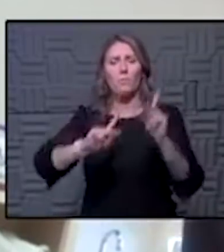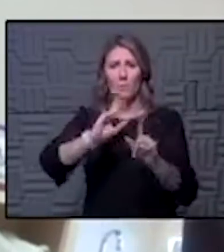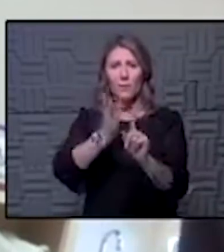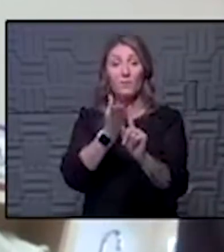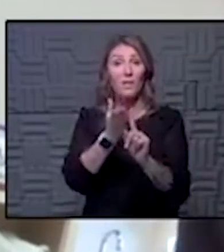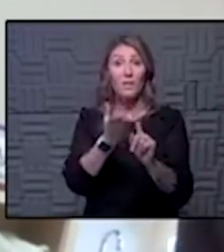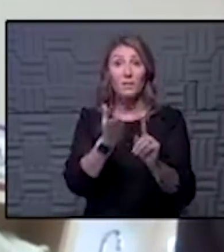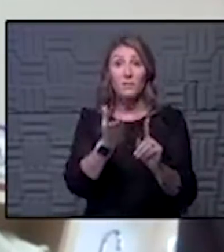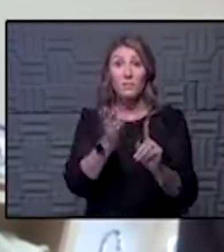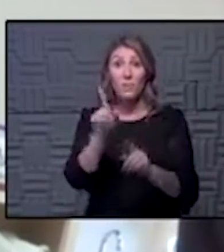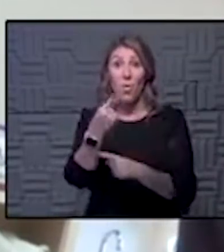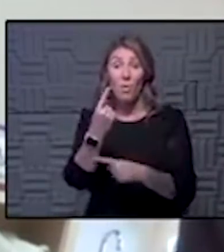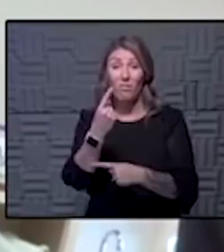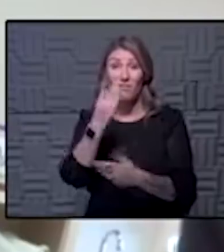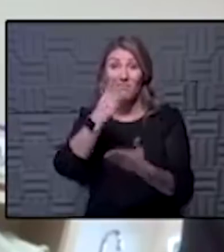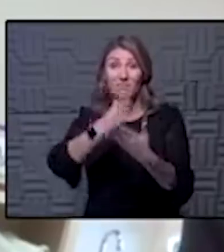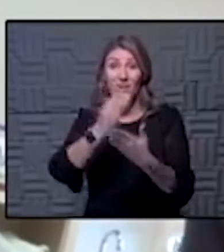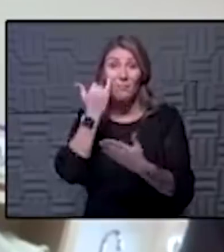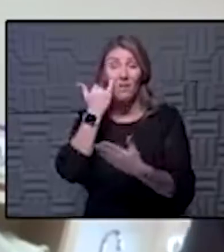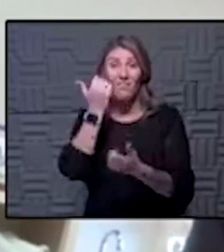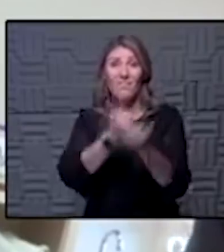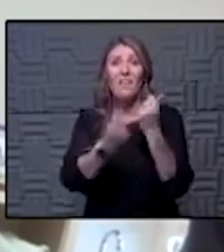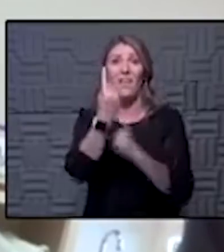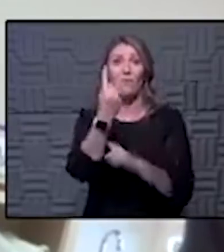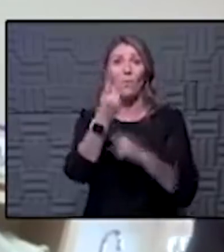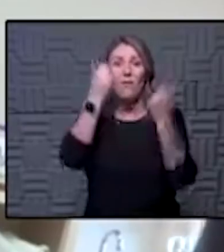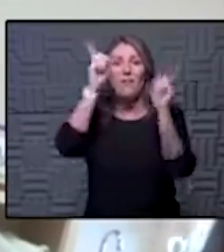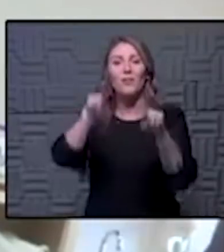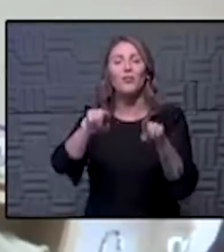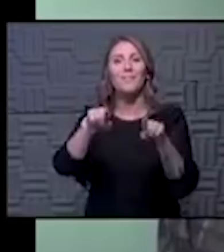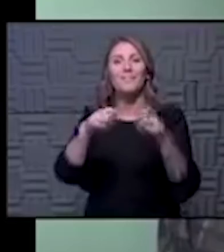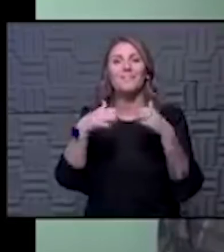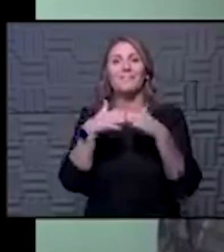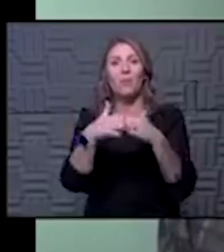only going to be stopped if we all get on the same team.